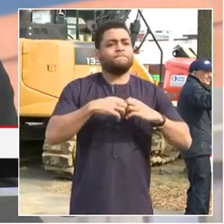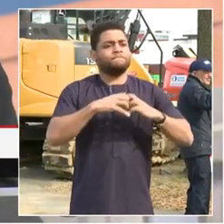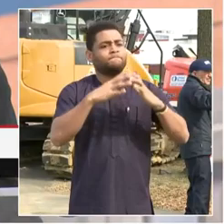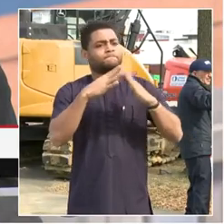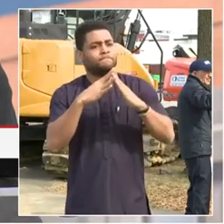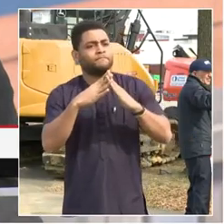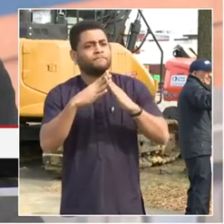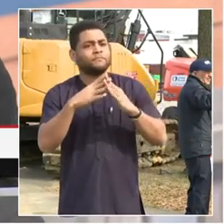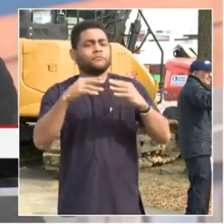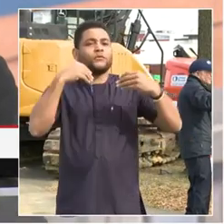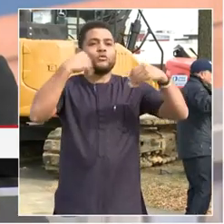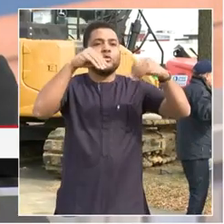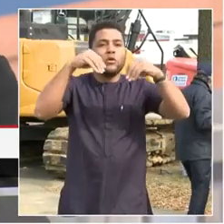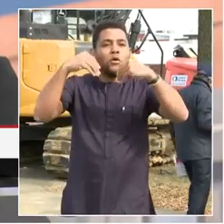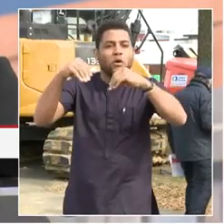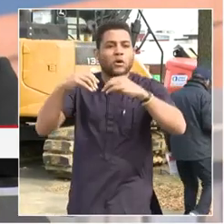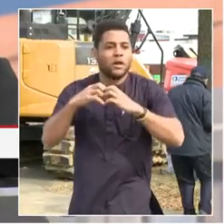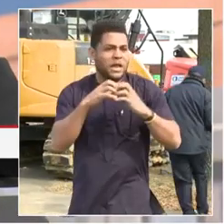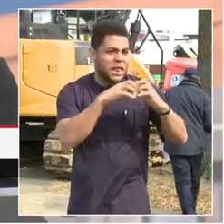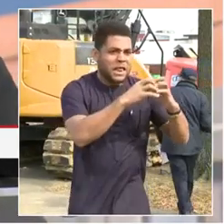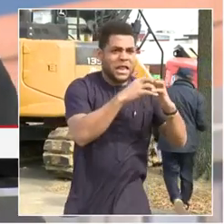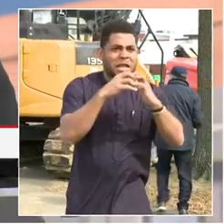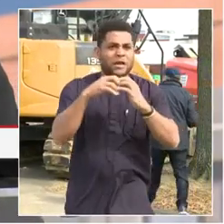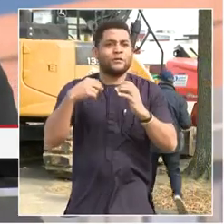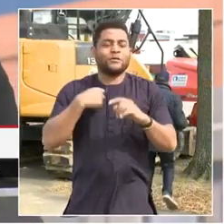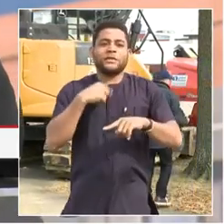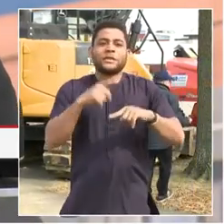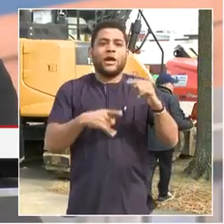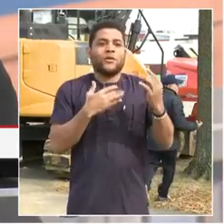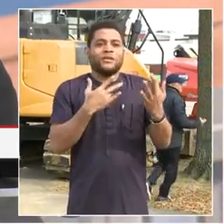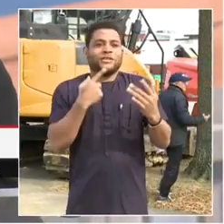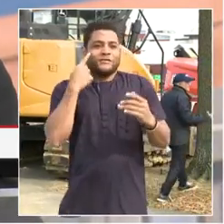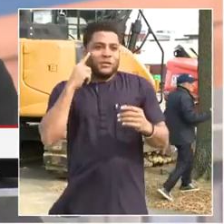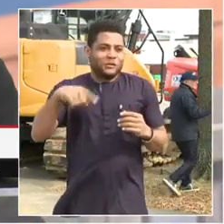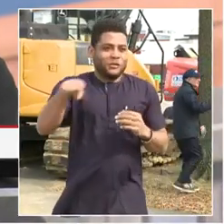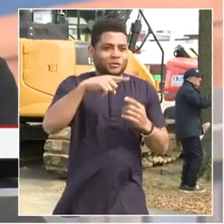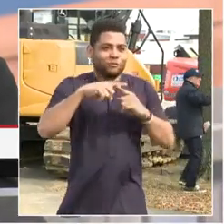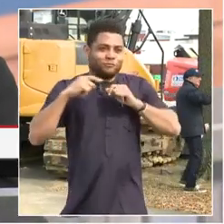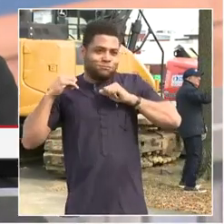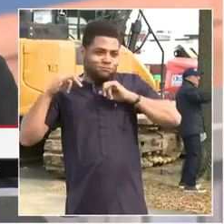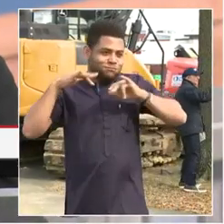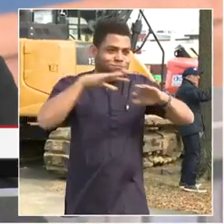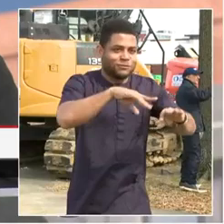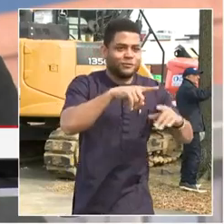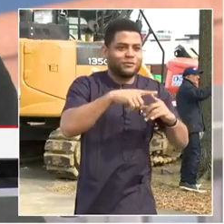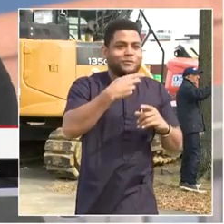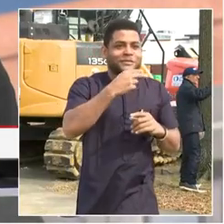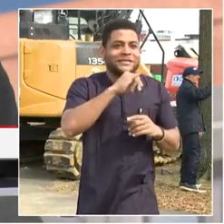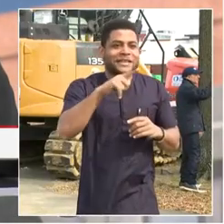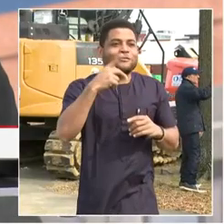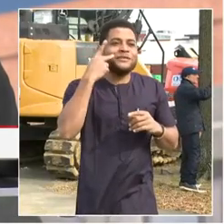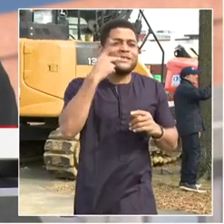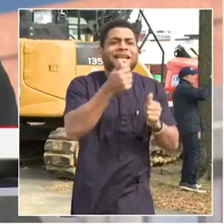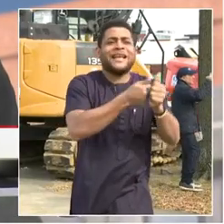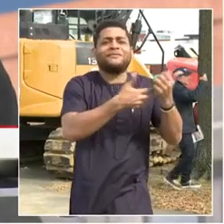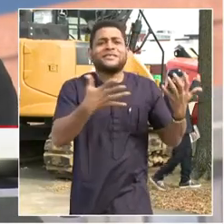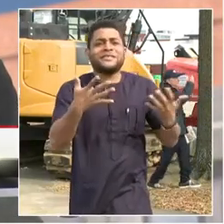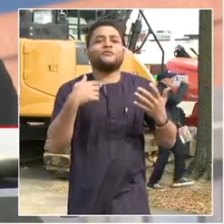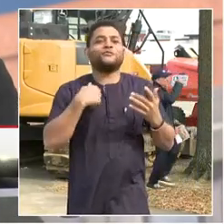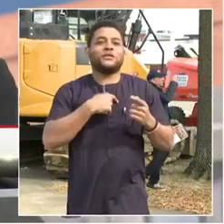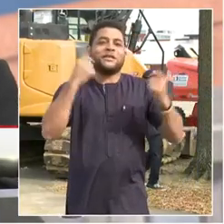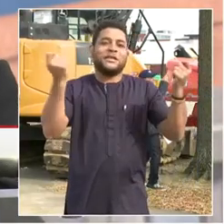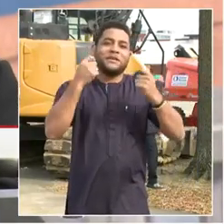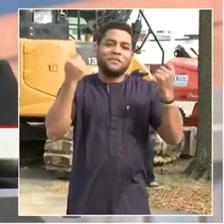serving amenities. I cannot wait until we have you back in April when we celebrate the ribbon cutting of our